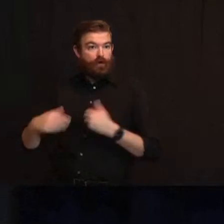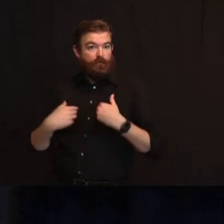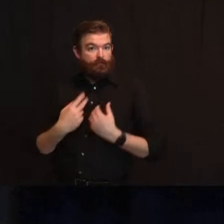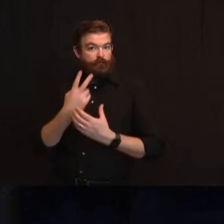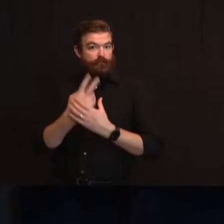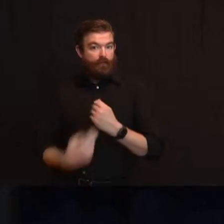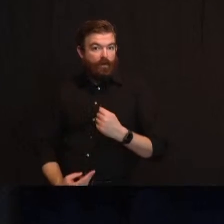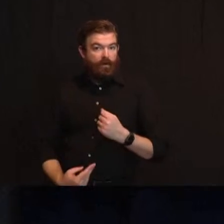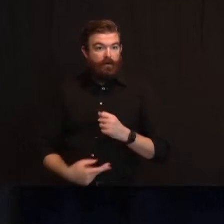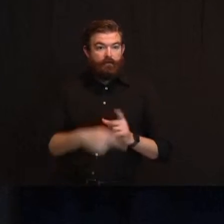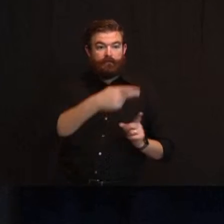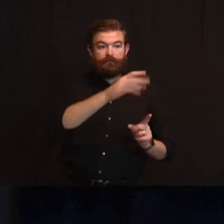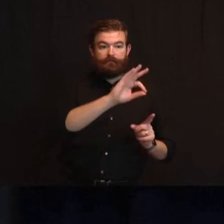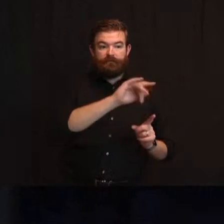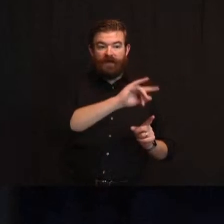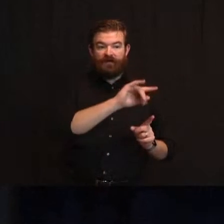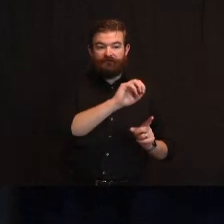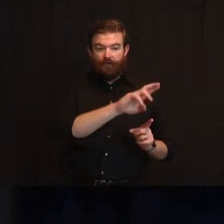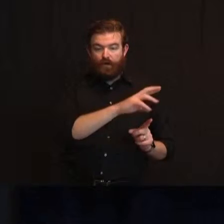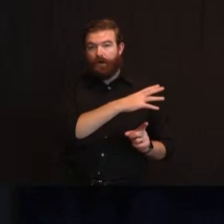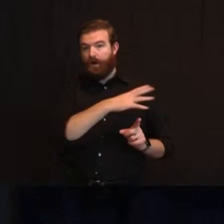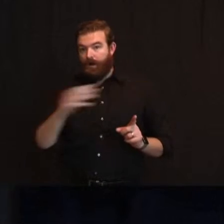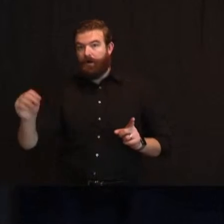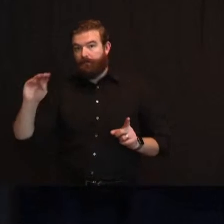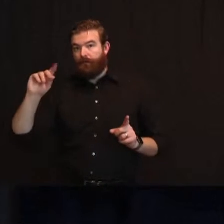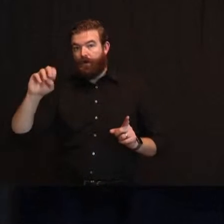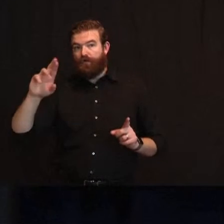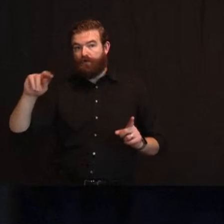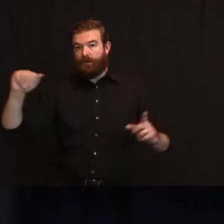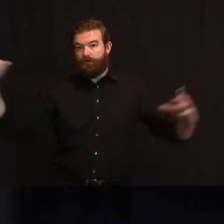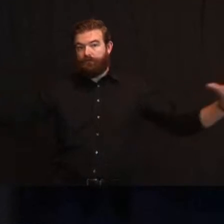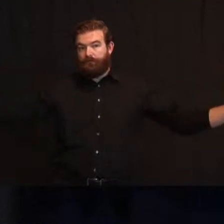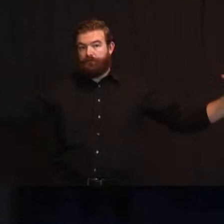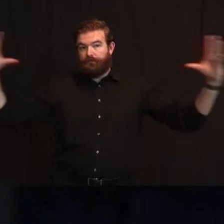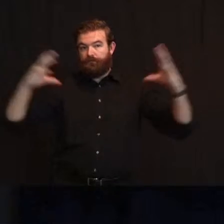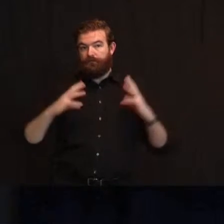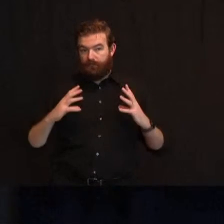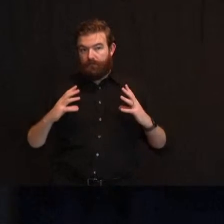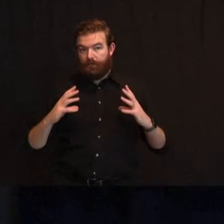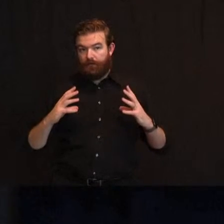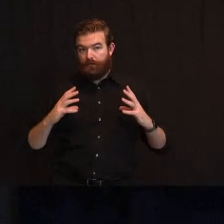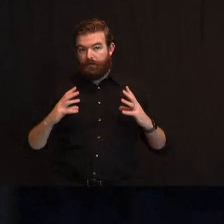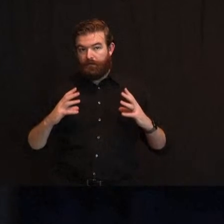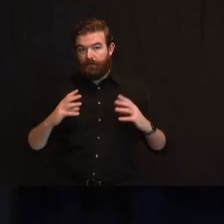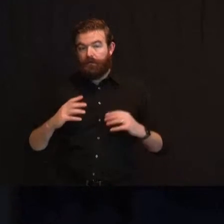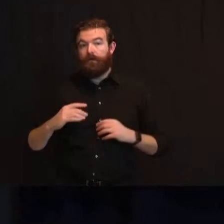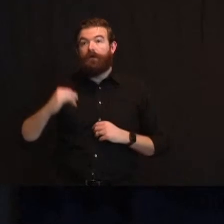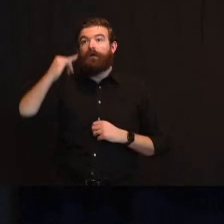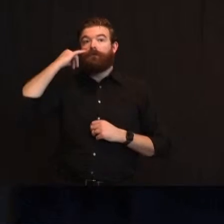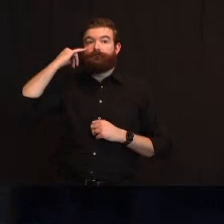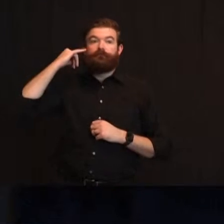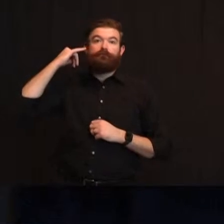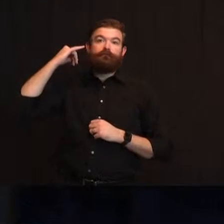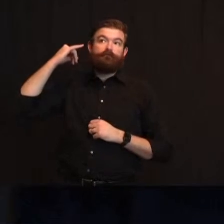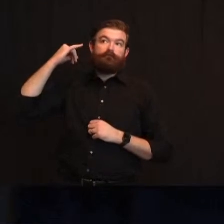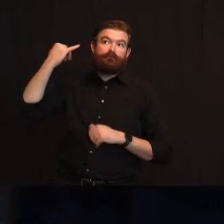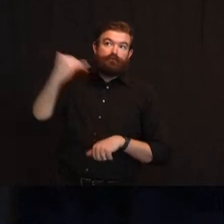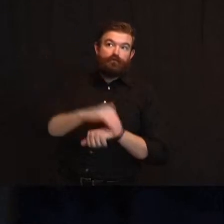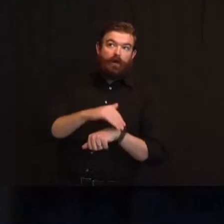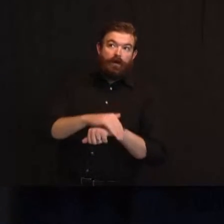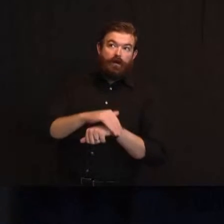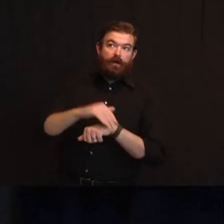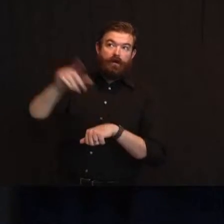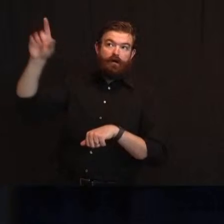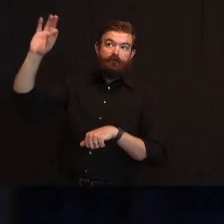approved, vaccine will be shipped 24 hours after the approval is